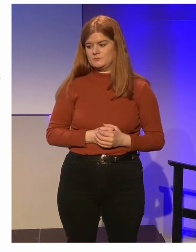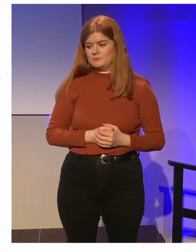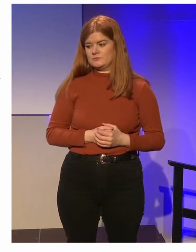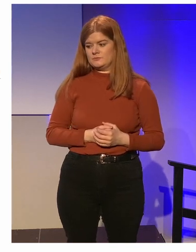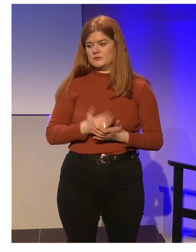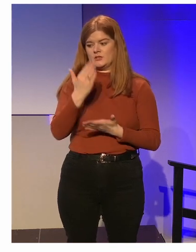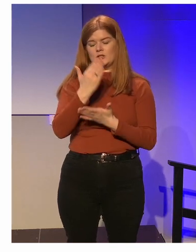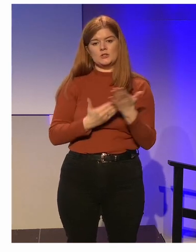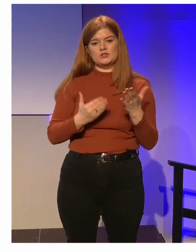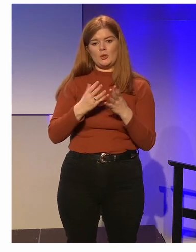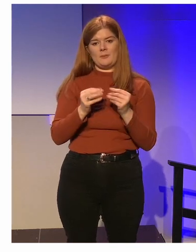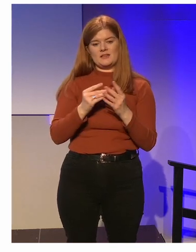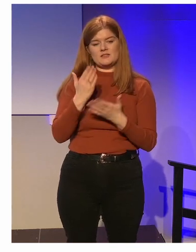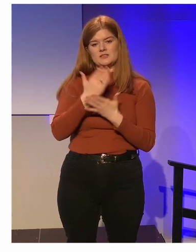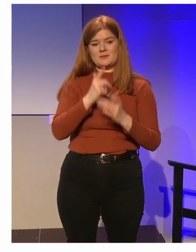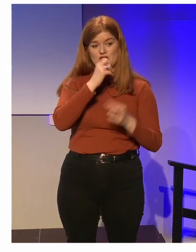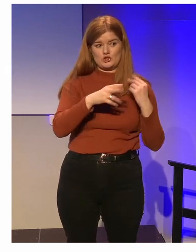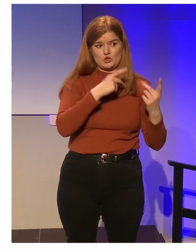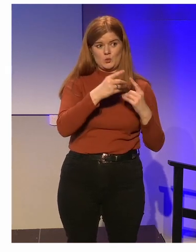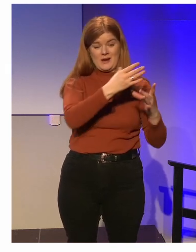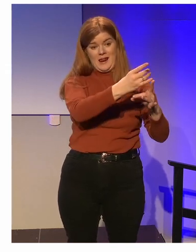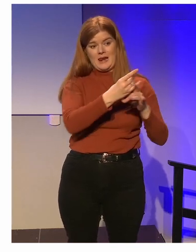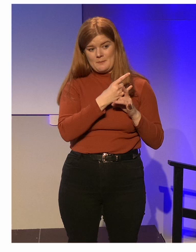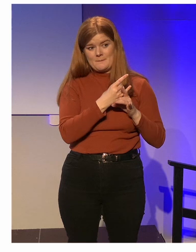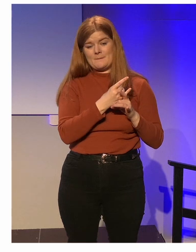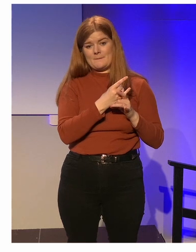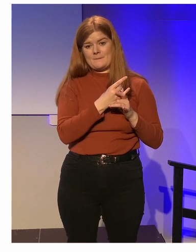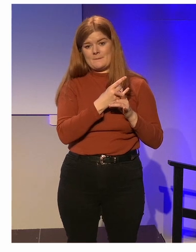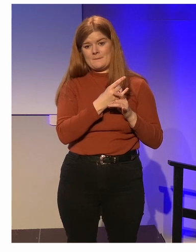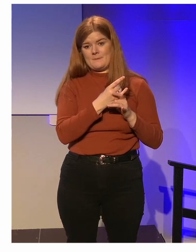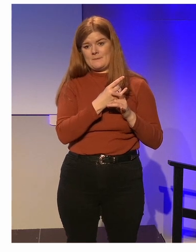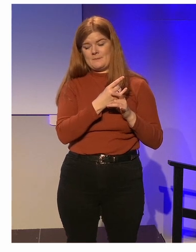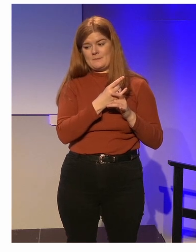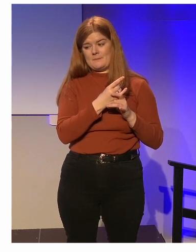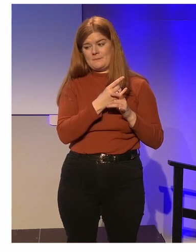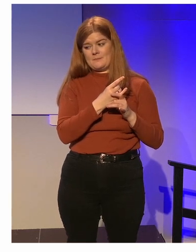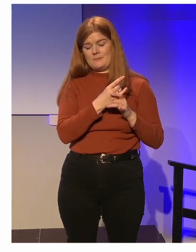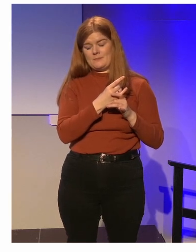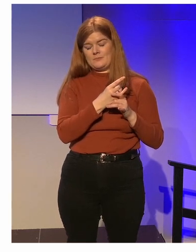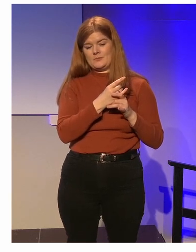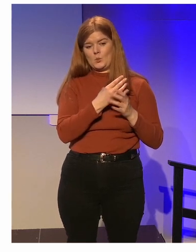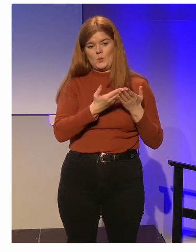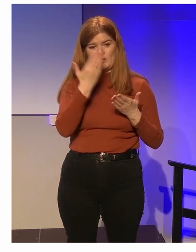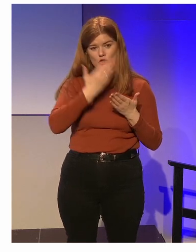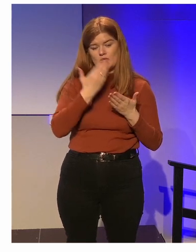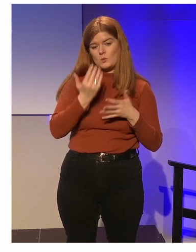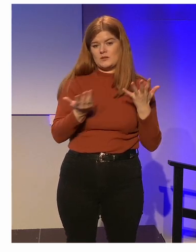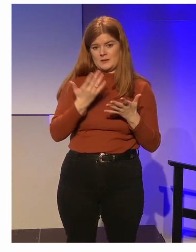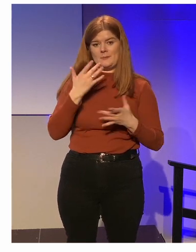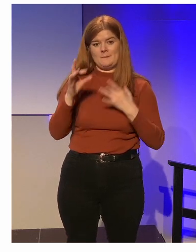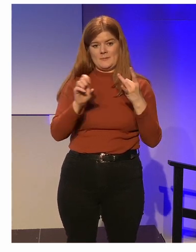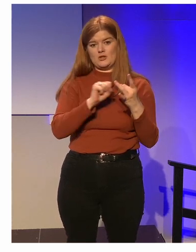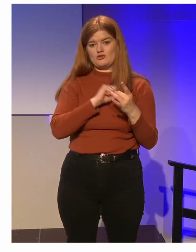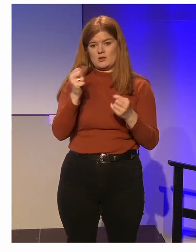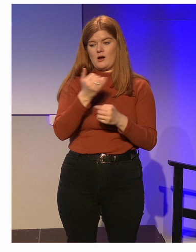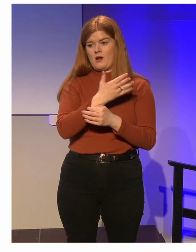Some things that some teachers do to help with learning is to make sure all of